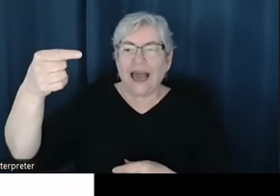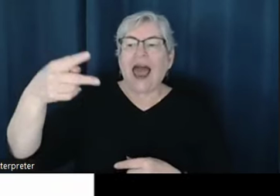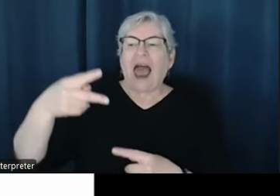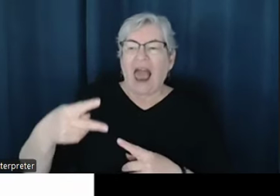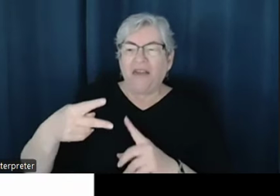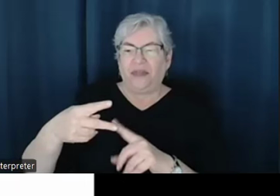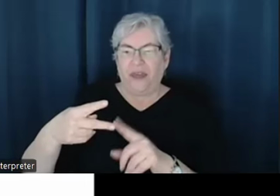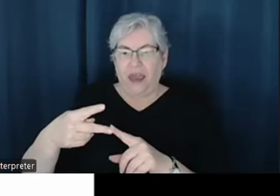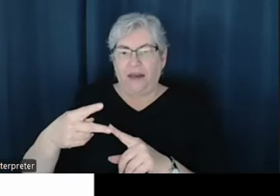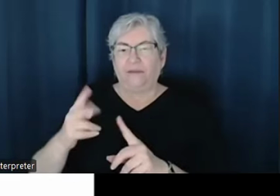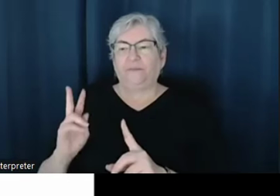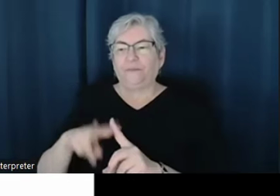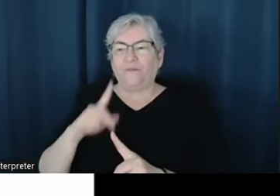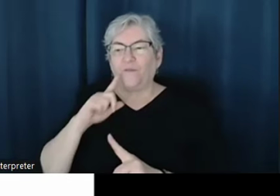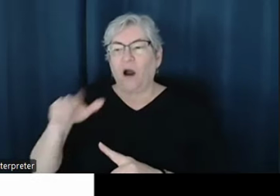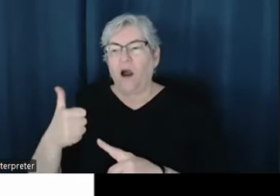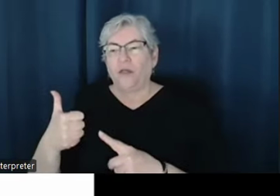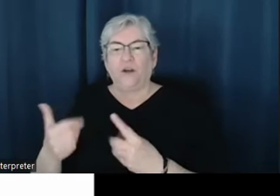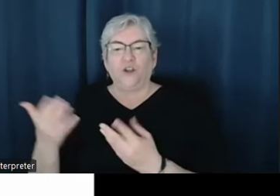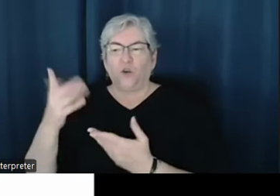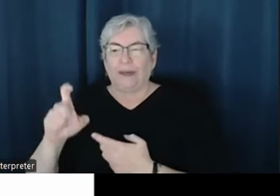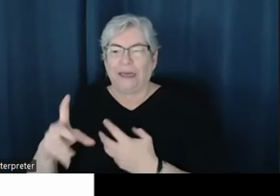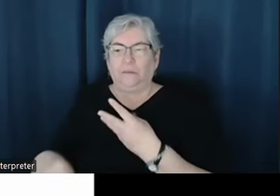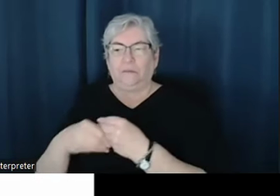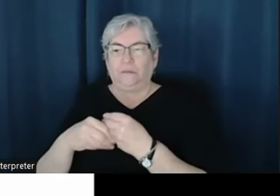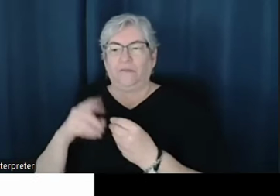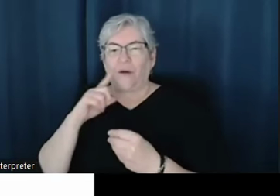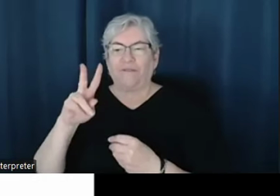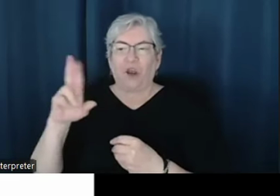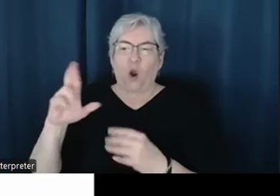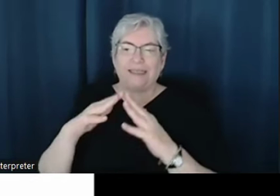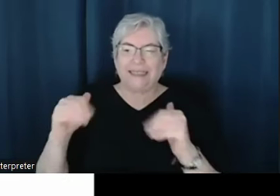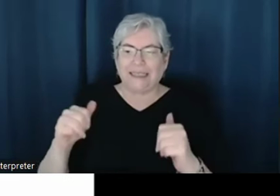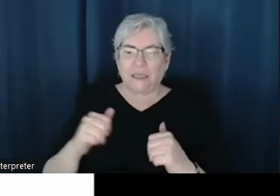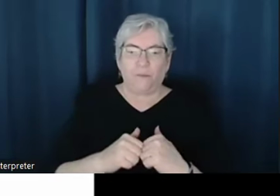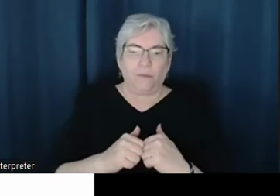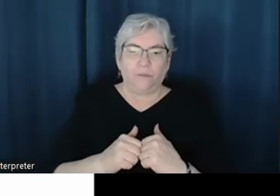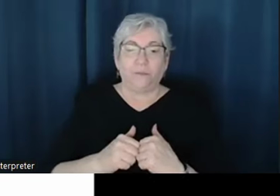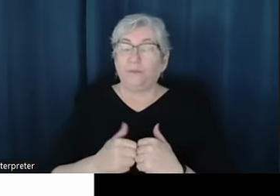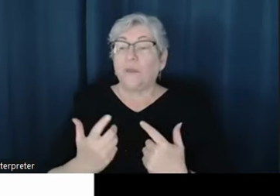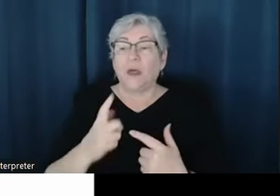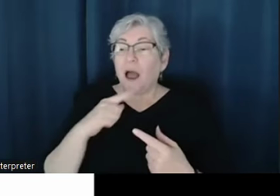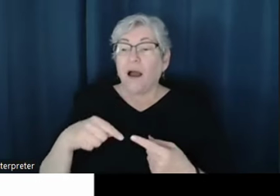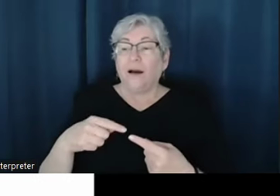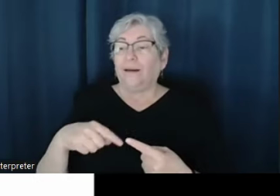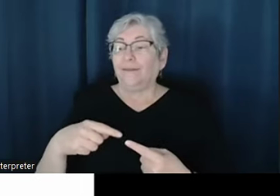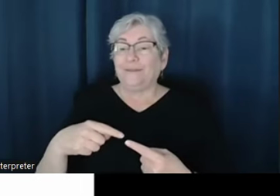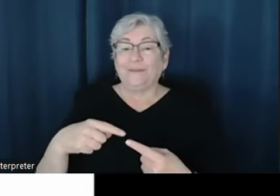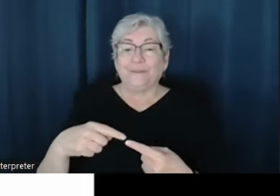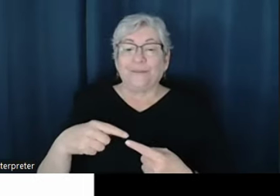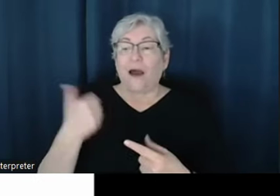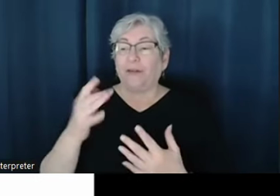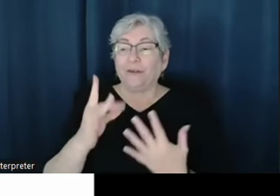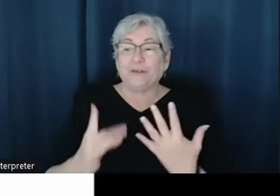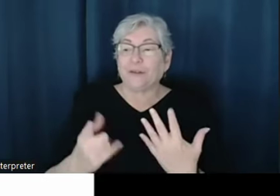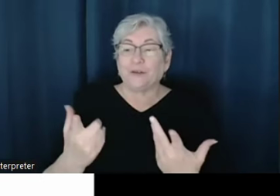regular additional services that you feel you need from the VR system. The alternative would be, depending what the